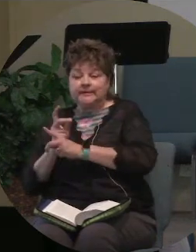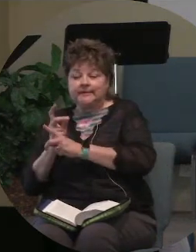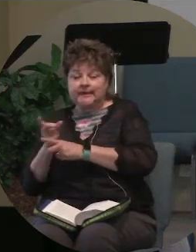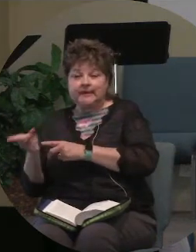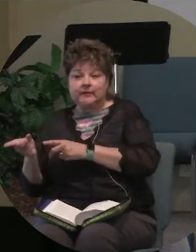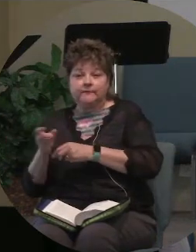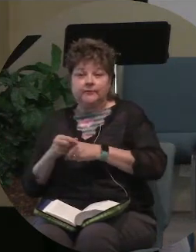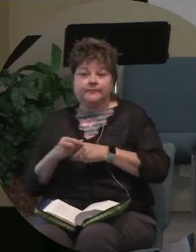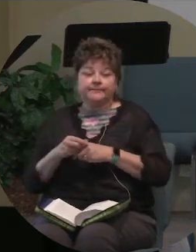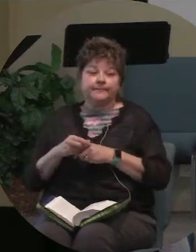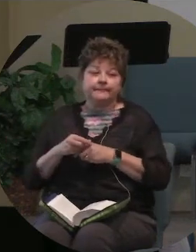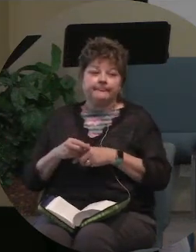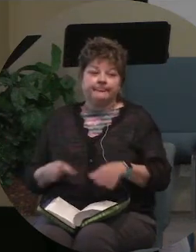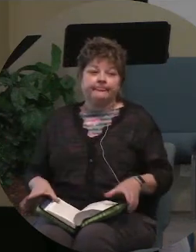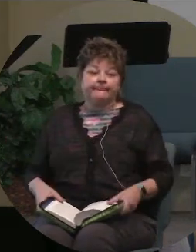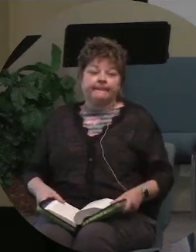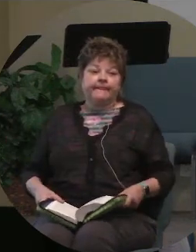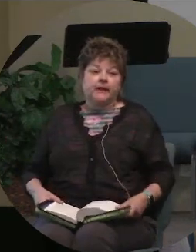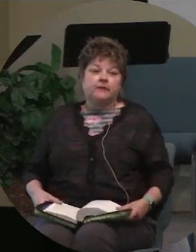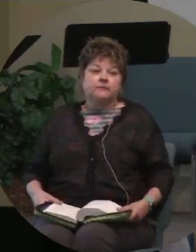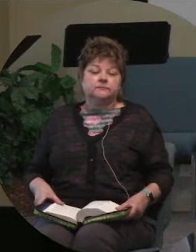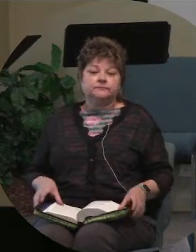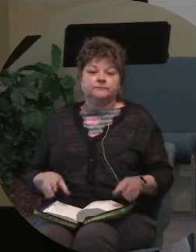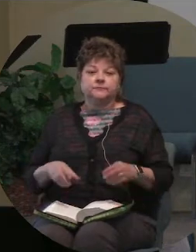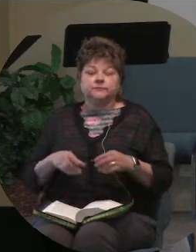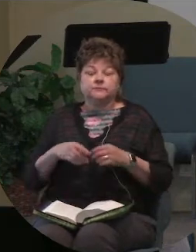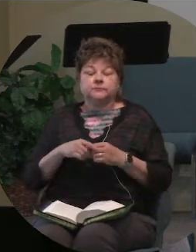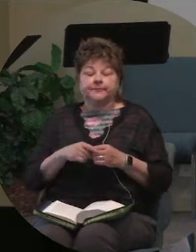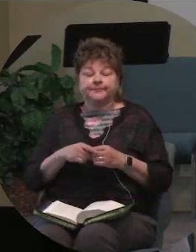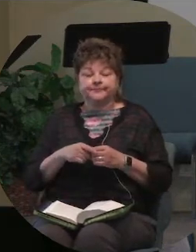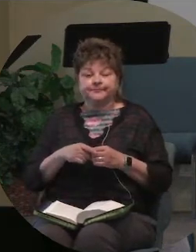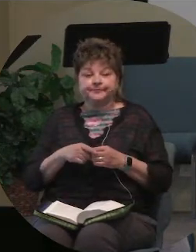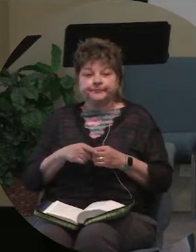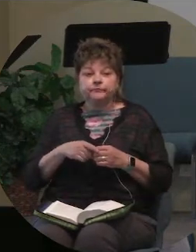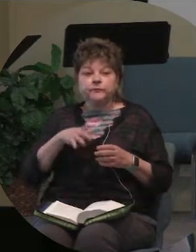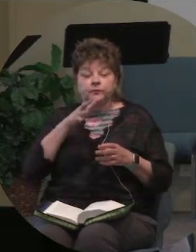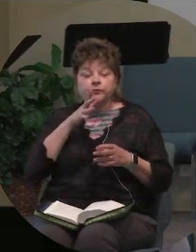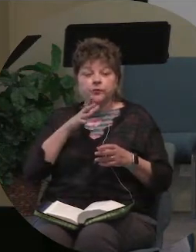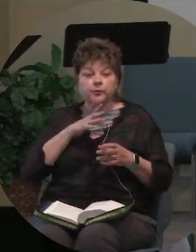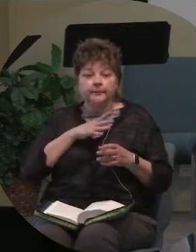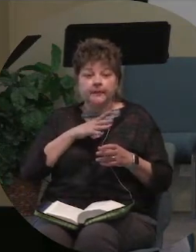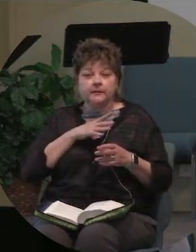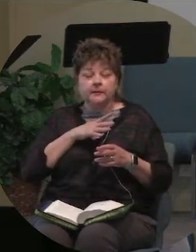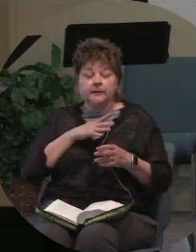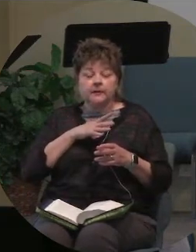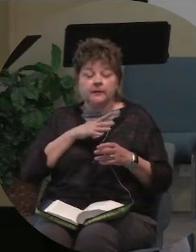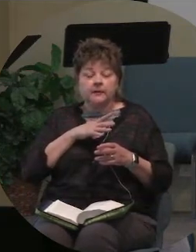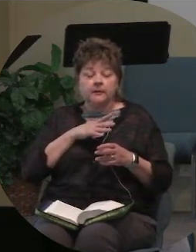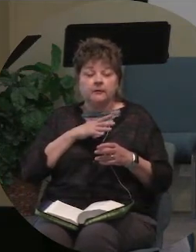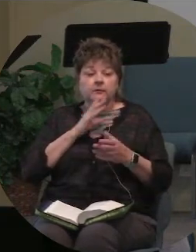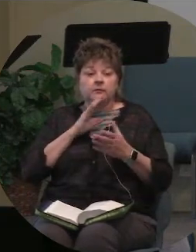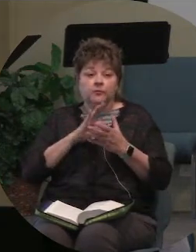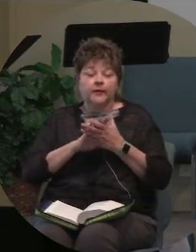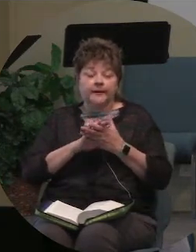take care of you. Orpah and Ruth were Moabites, so they weren't even Hebrew. They weren't Jews.